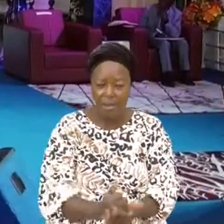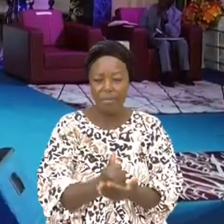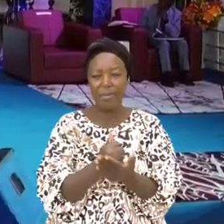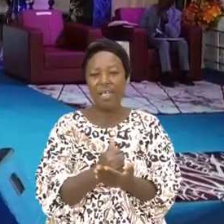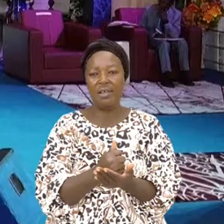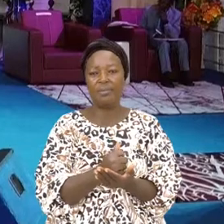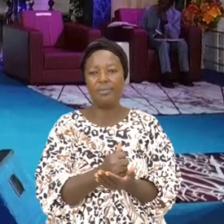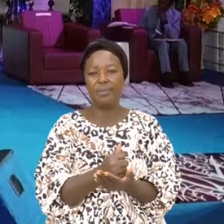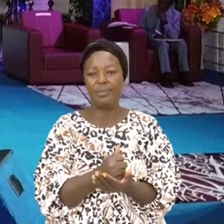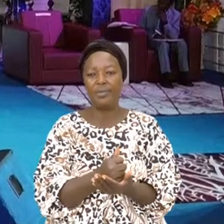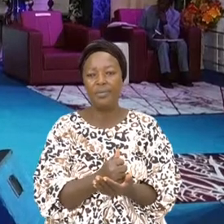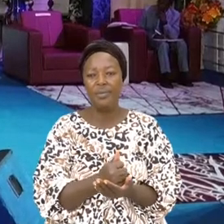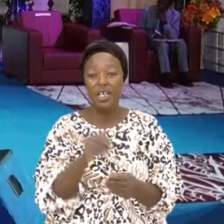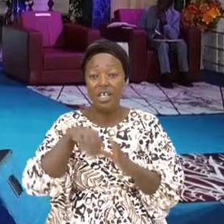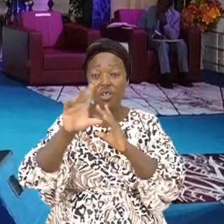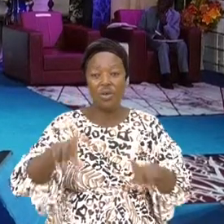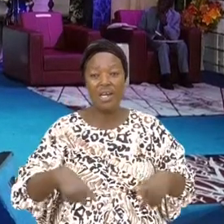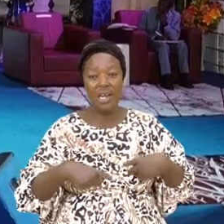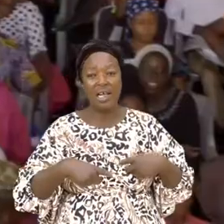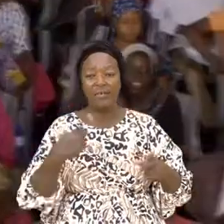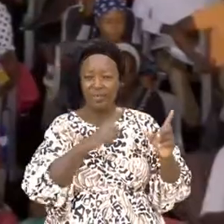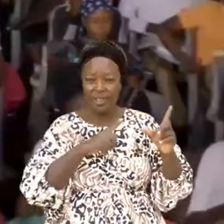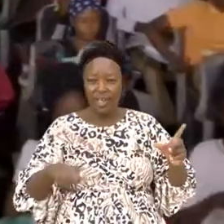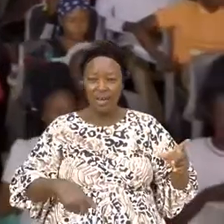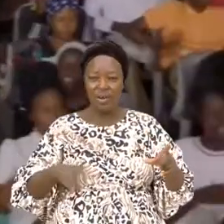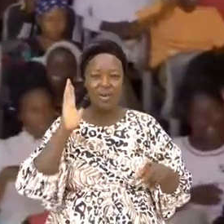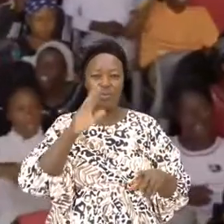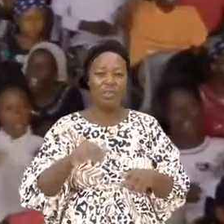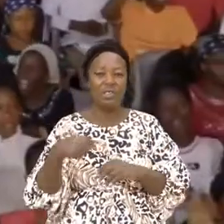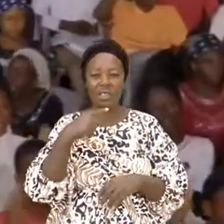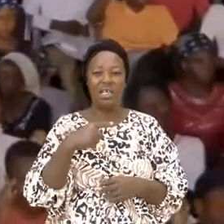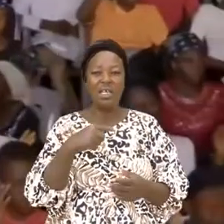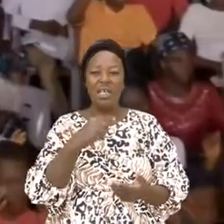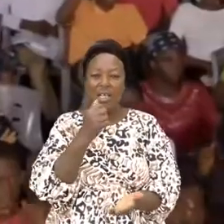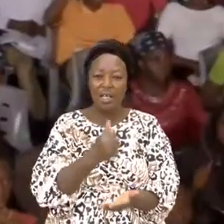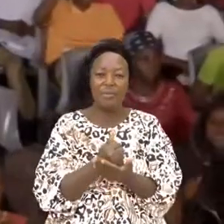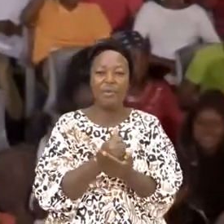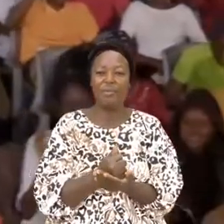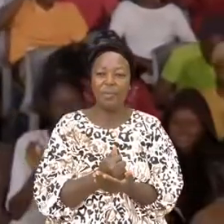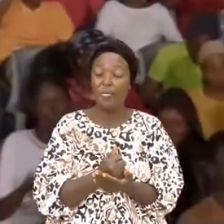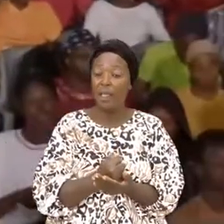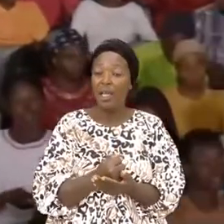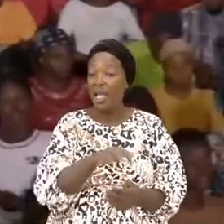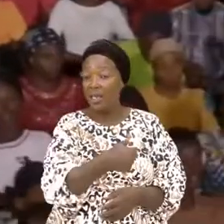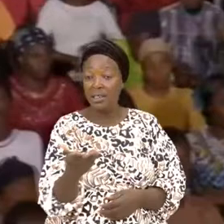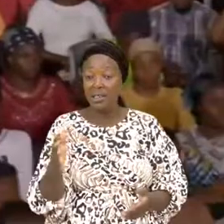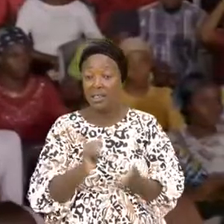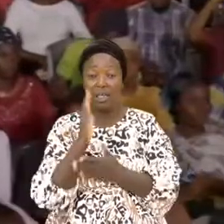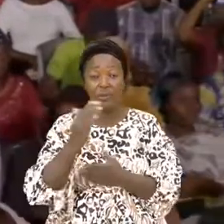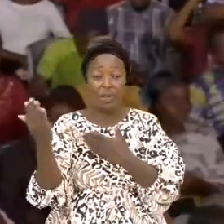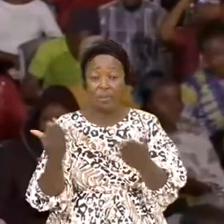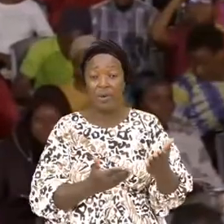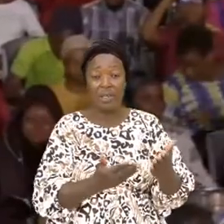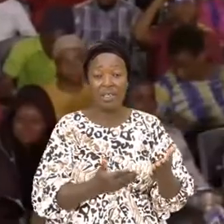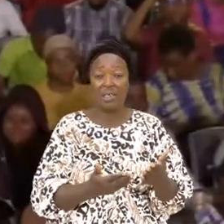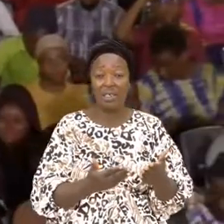amen. Amen. In your life, the Lord will receive glory. Amen. Anything that will bring